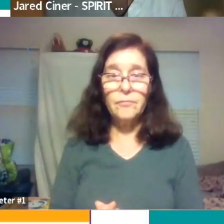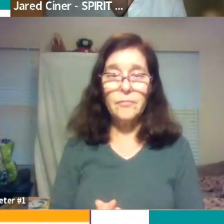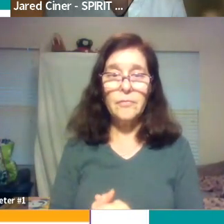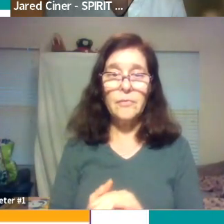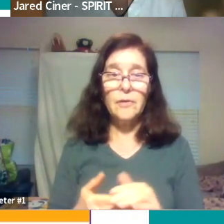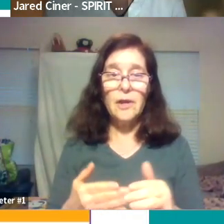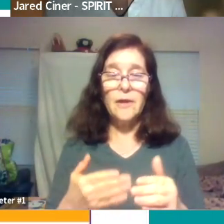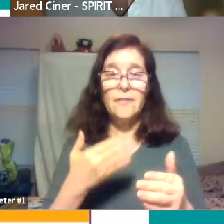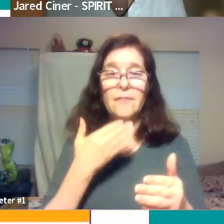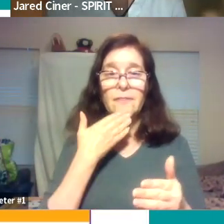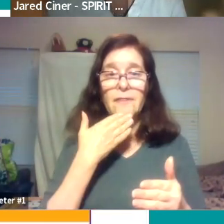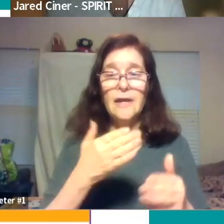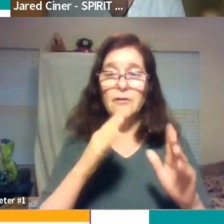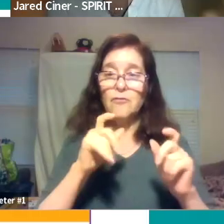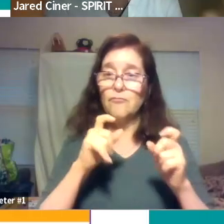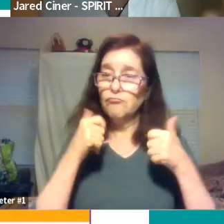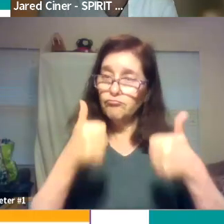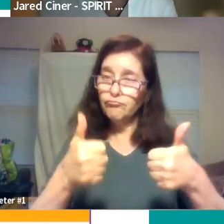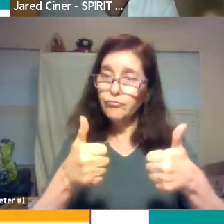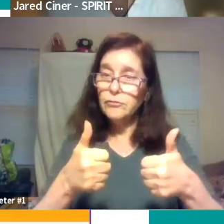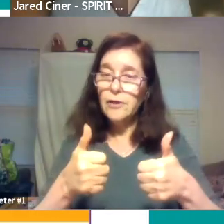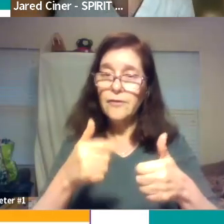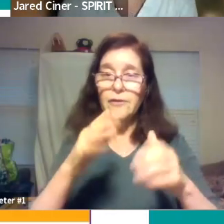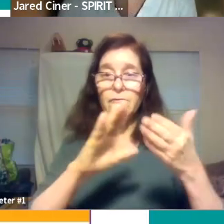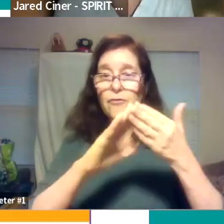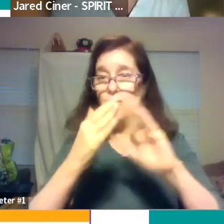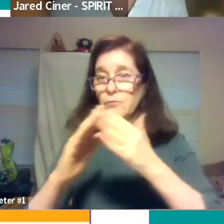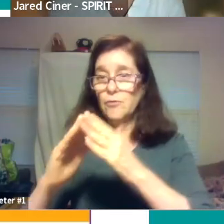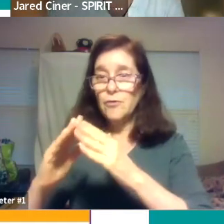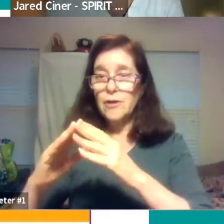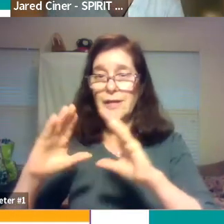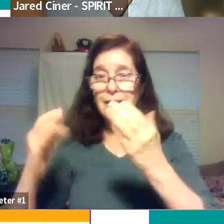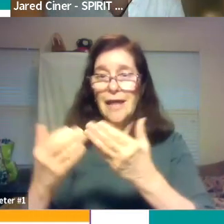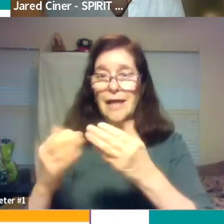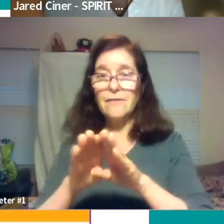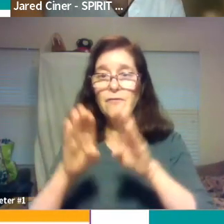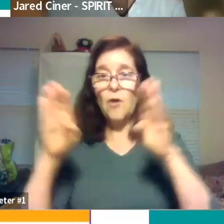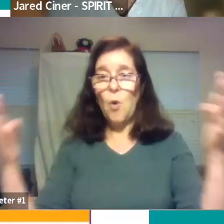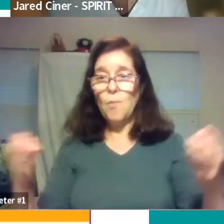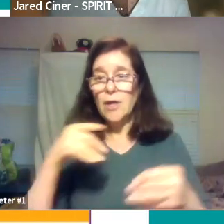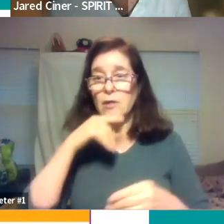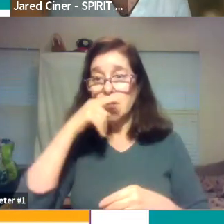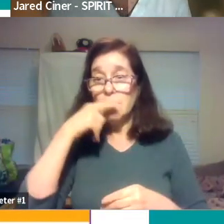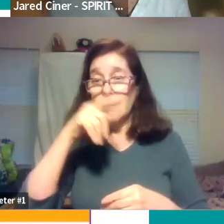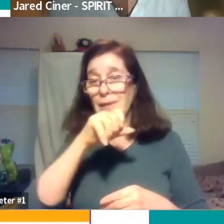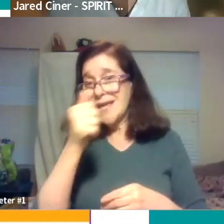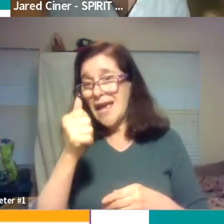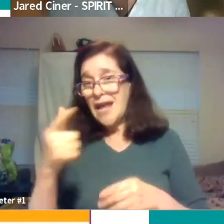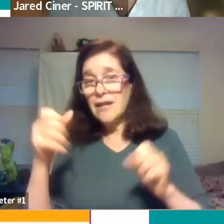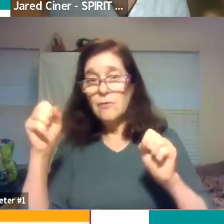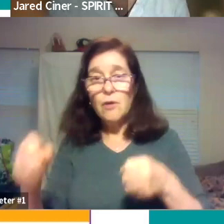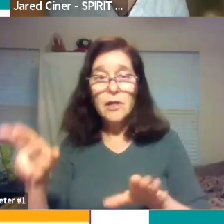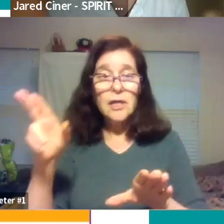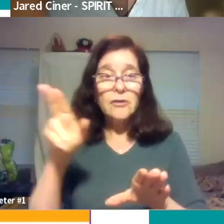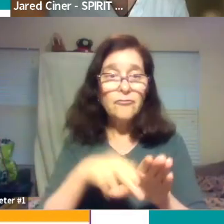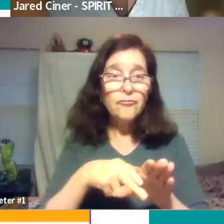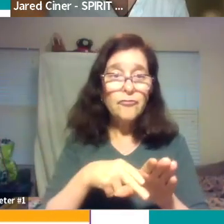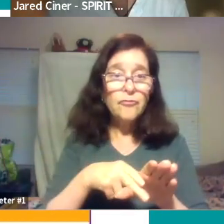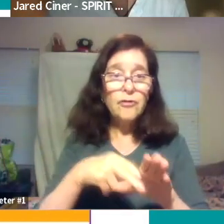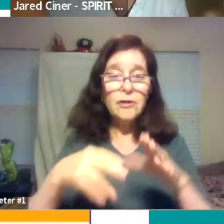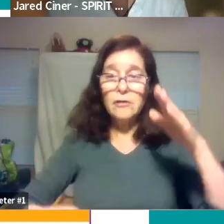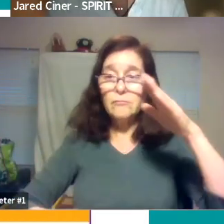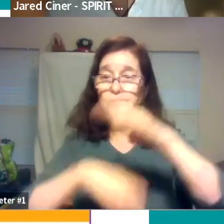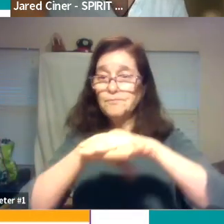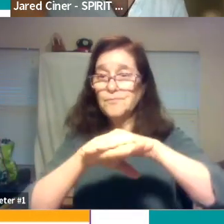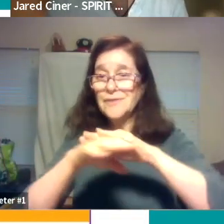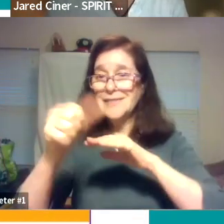Thank you. Yep, perfect. So these are our community classes. These classes are open to the public. Anybody can join. They're capped at 10